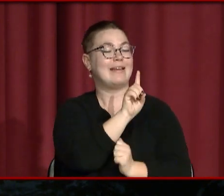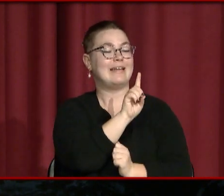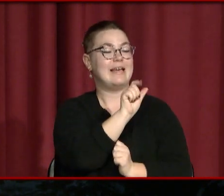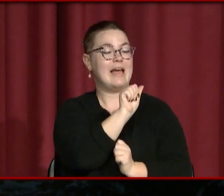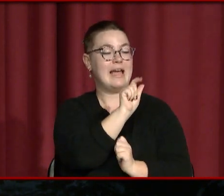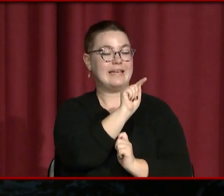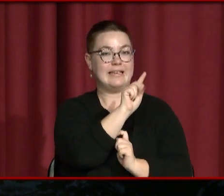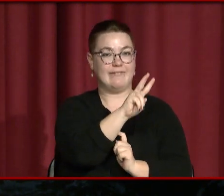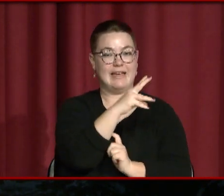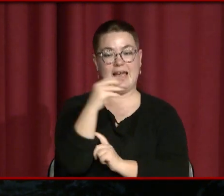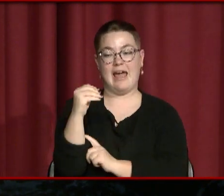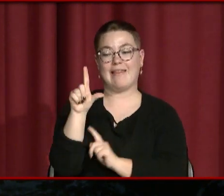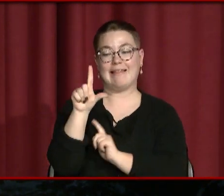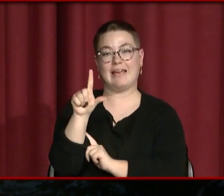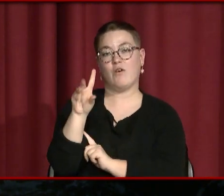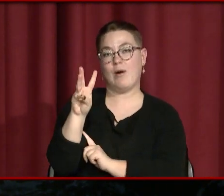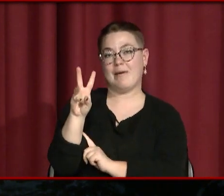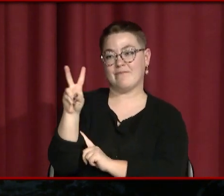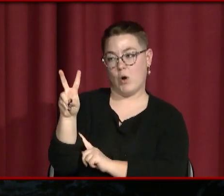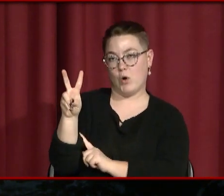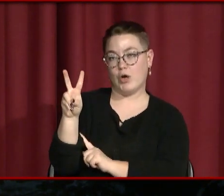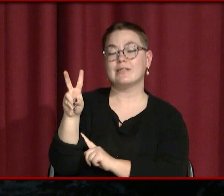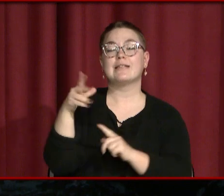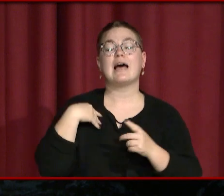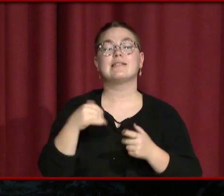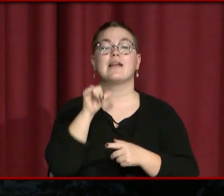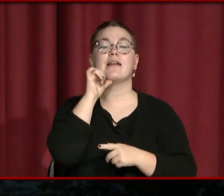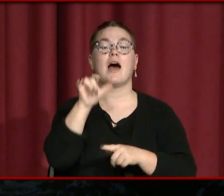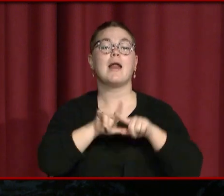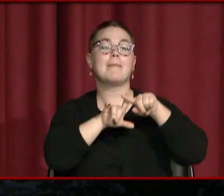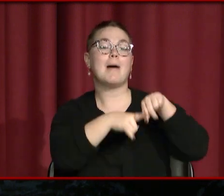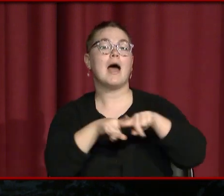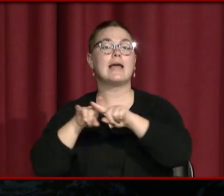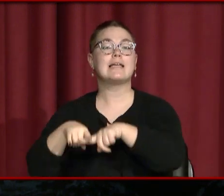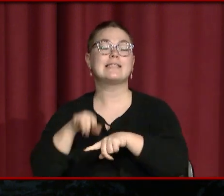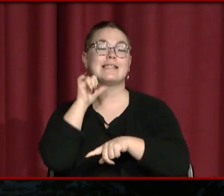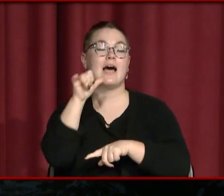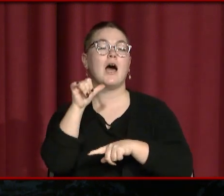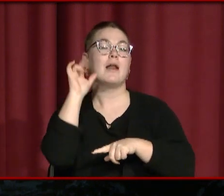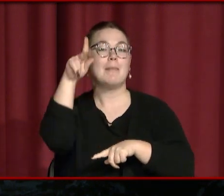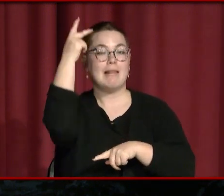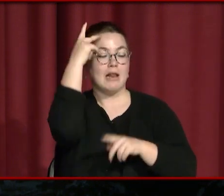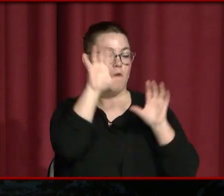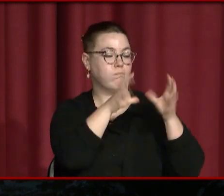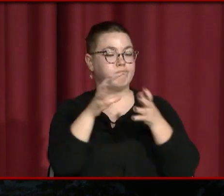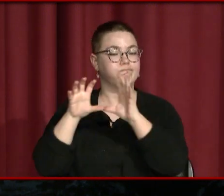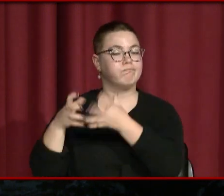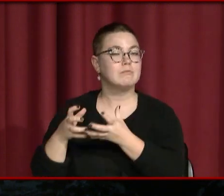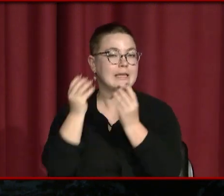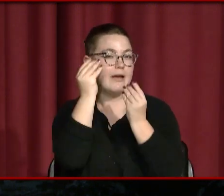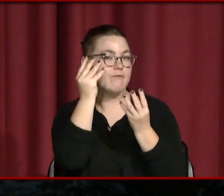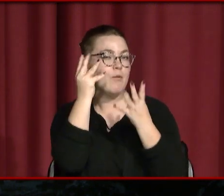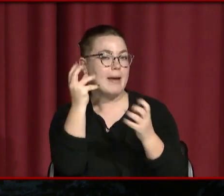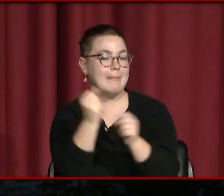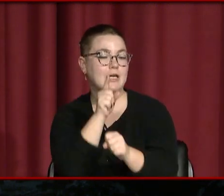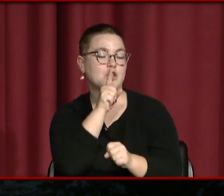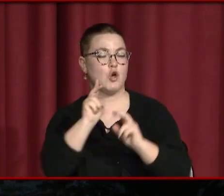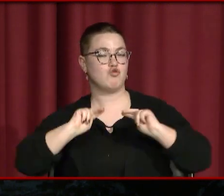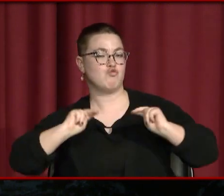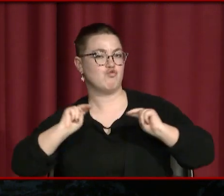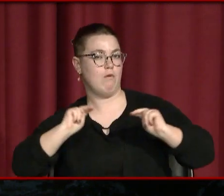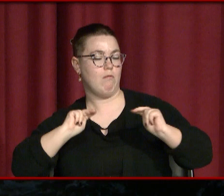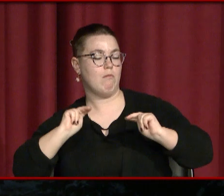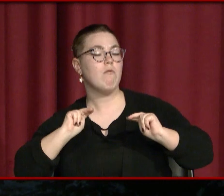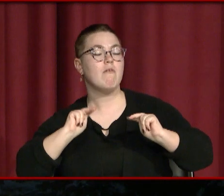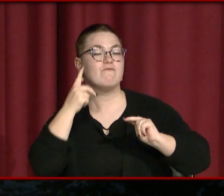Access Television, provides unbiased, nonpartisan information on issues that are relevant to our friends and neighbors throughout the greater Dayton